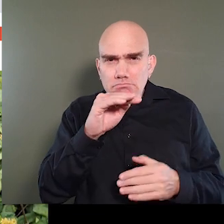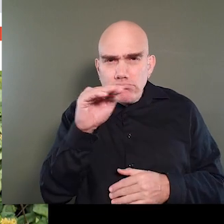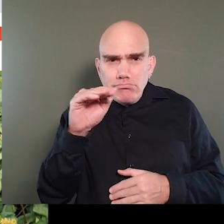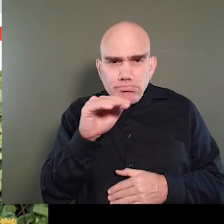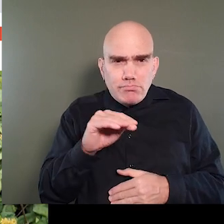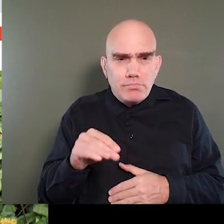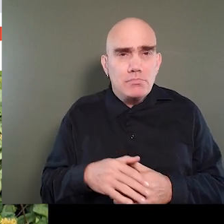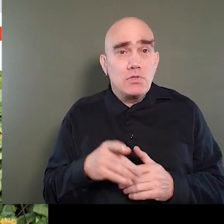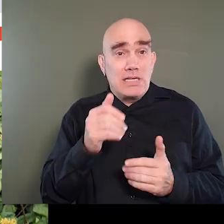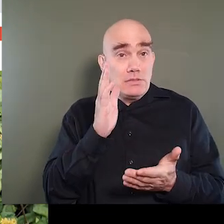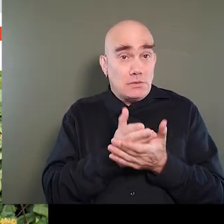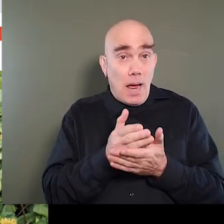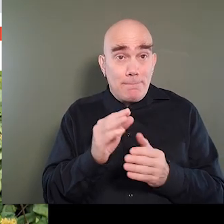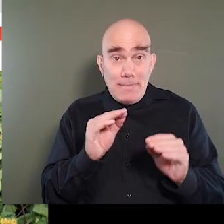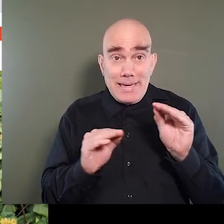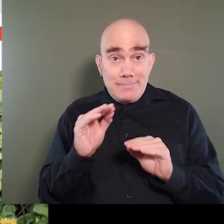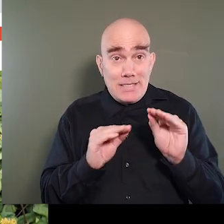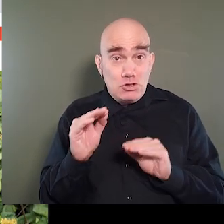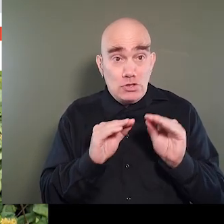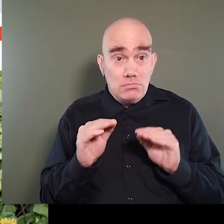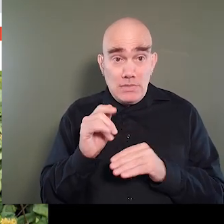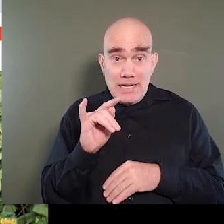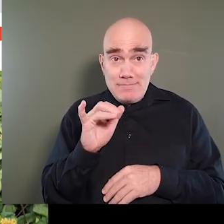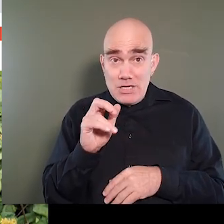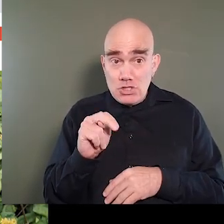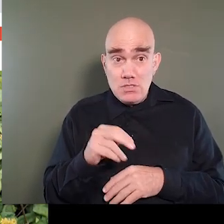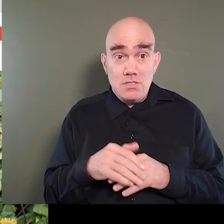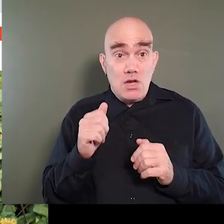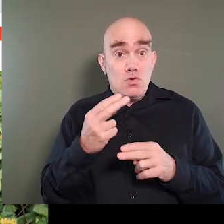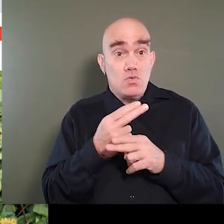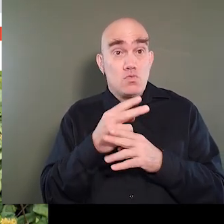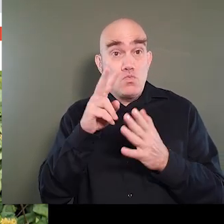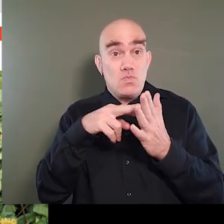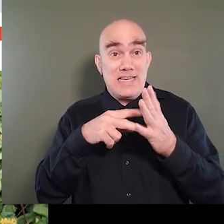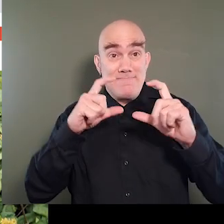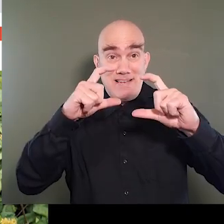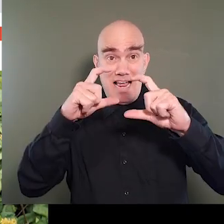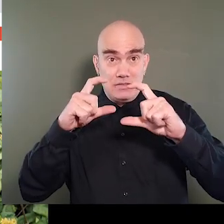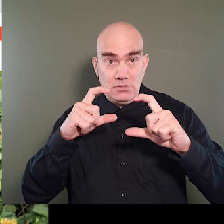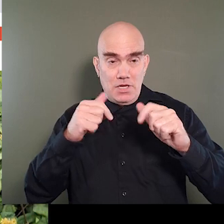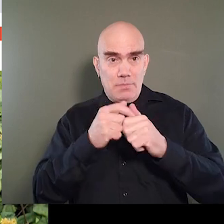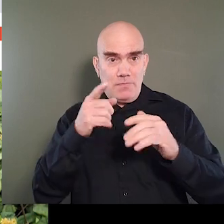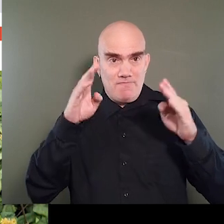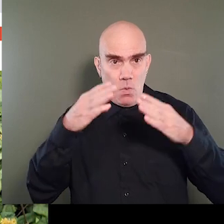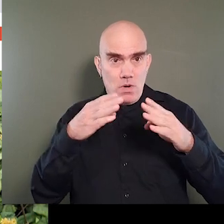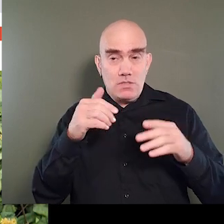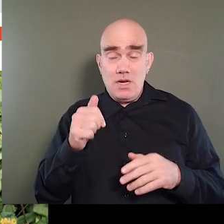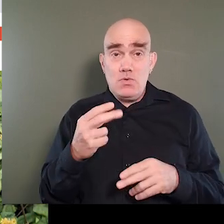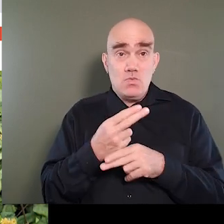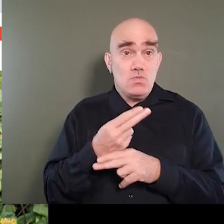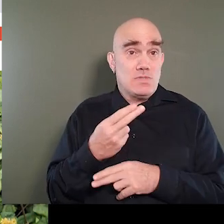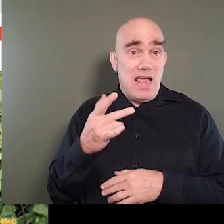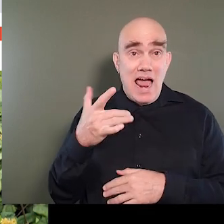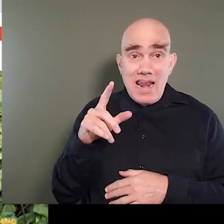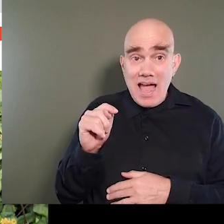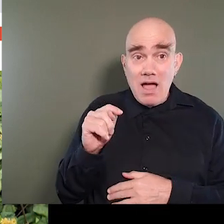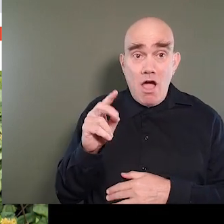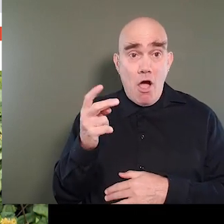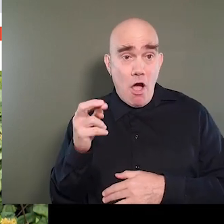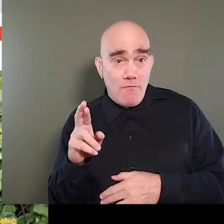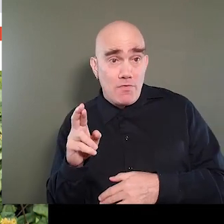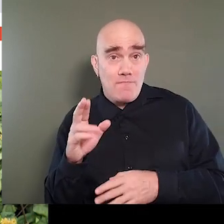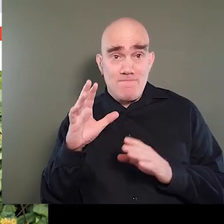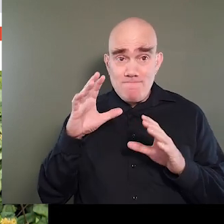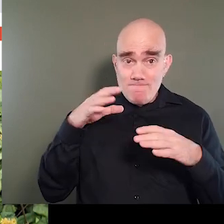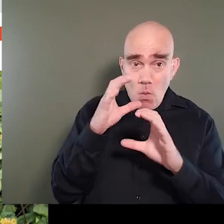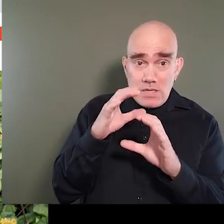You can stop the animations. You can use a reading mask to also help you focus. You can use highlight hover, highlight focus, and you can change your cursor to